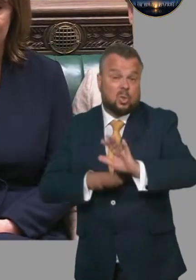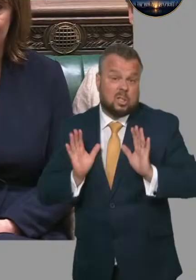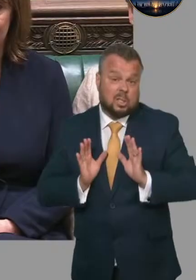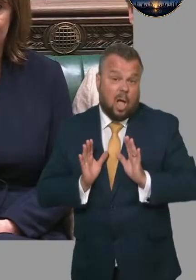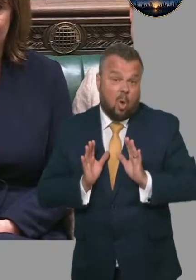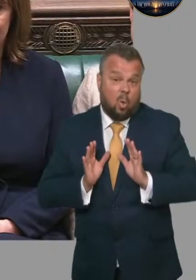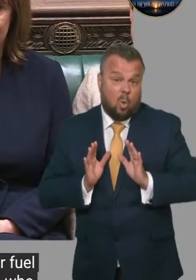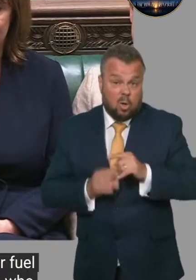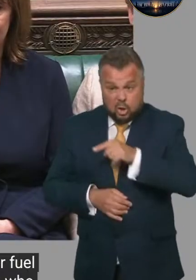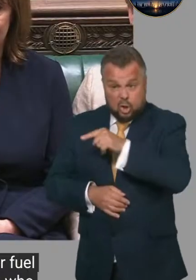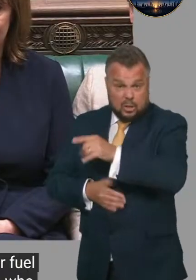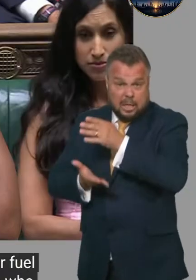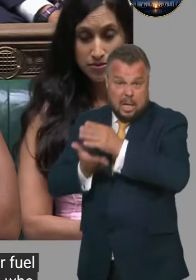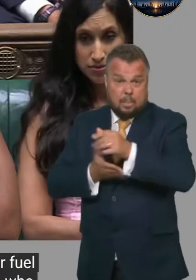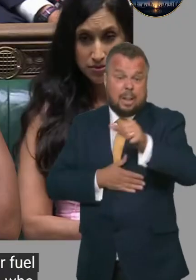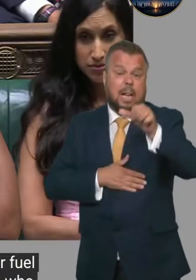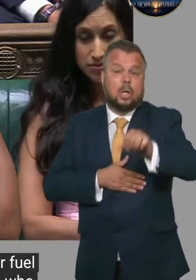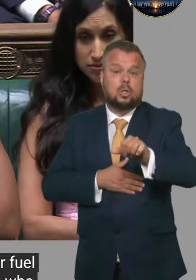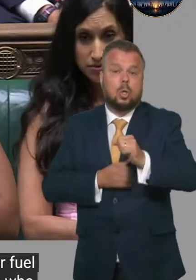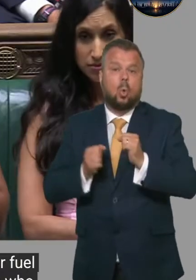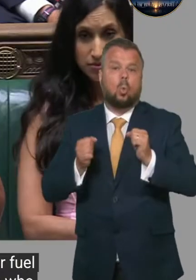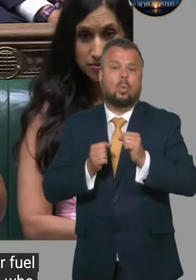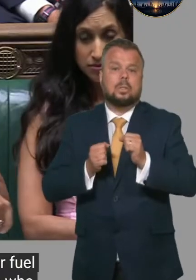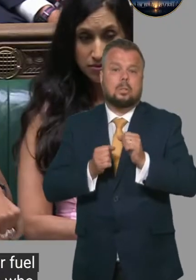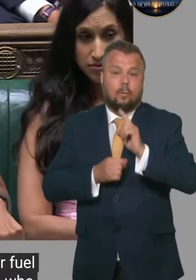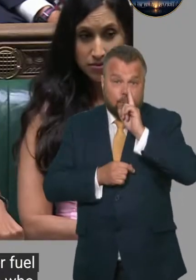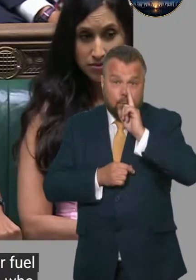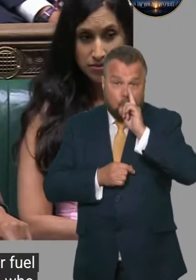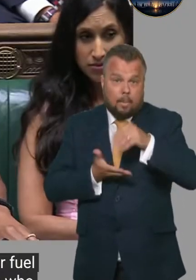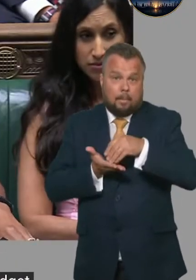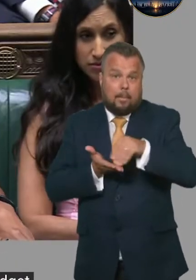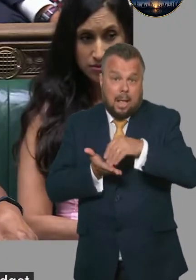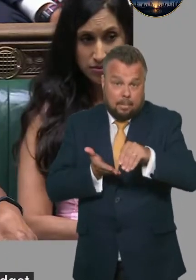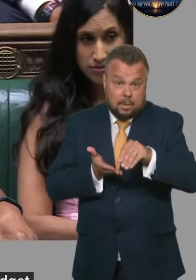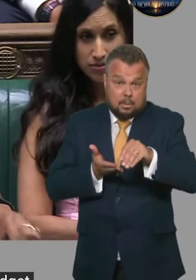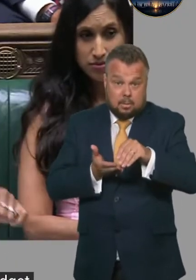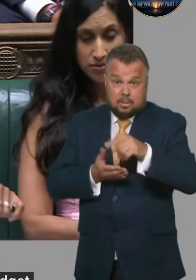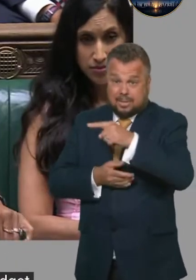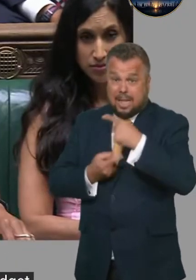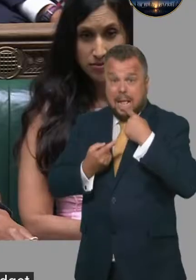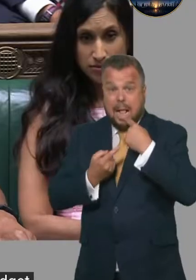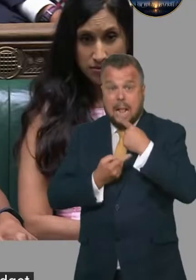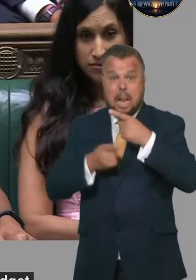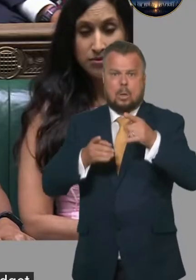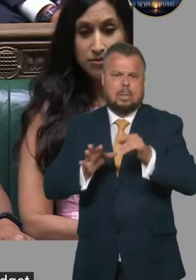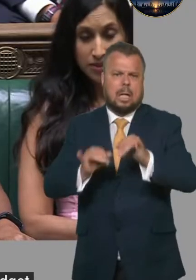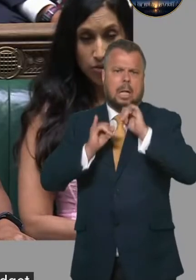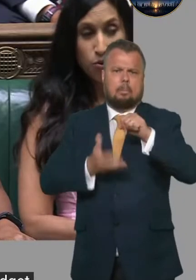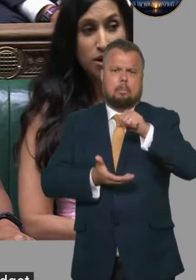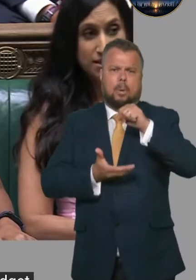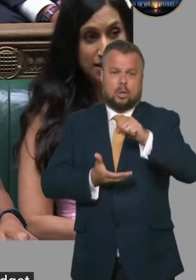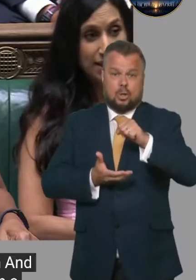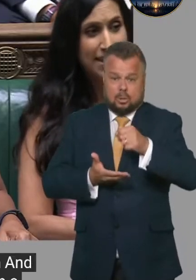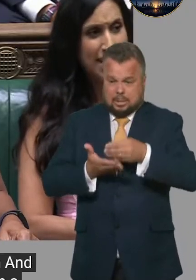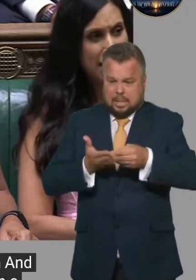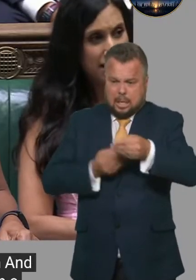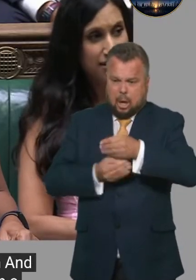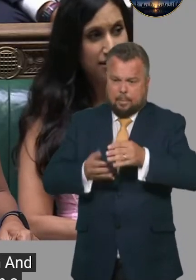of her, once again, a Labour Prime Minister is leaving office with unemployment higher than when he came